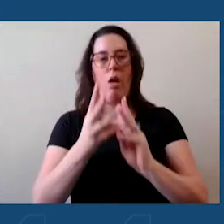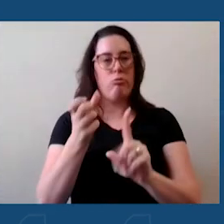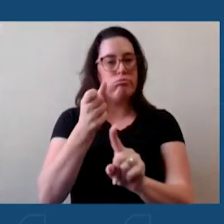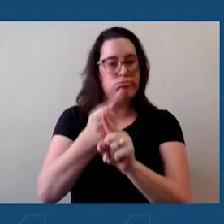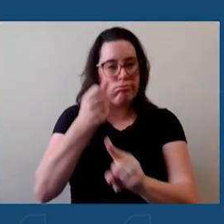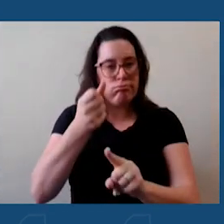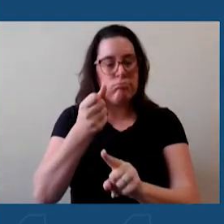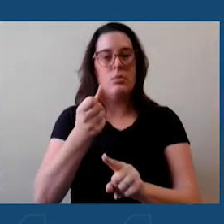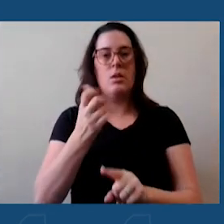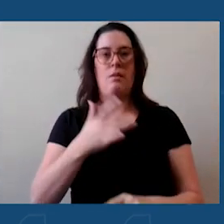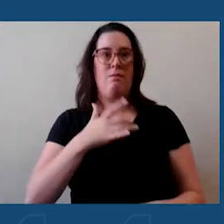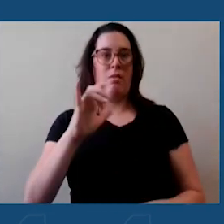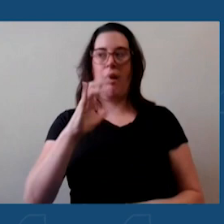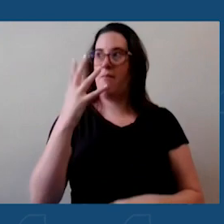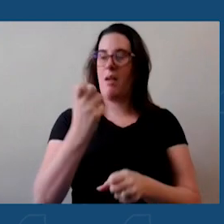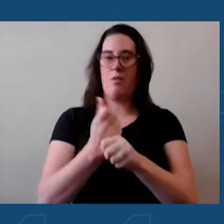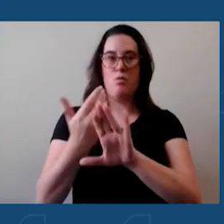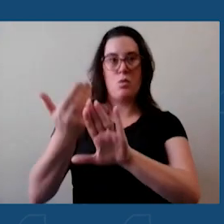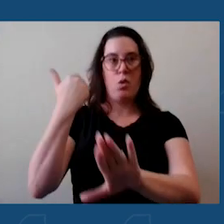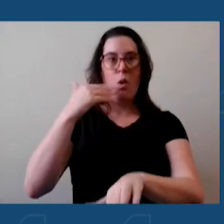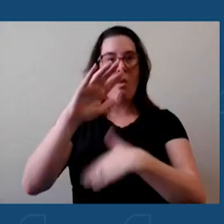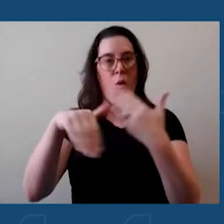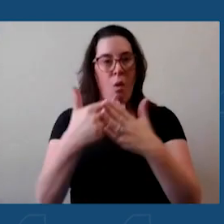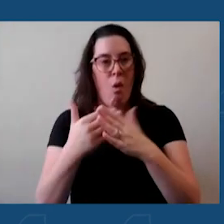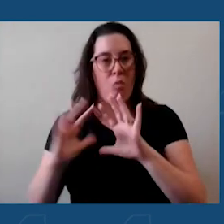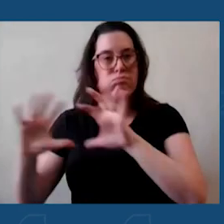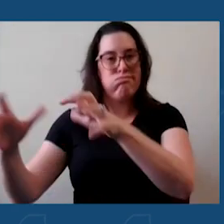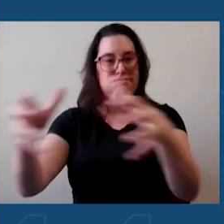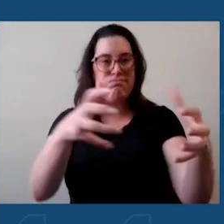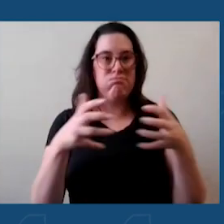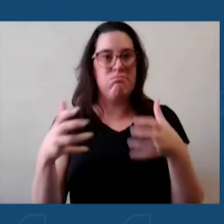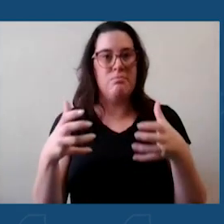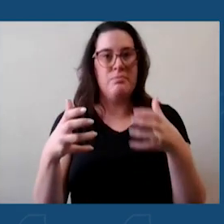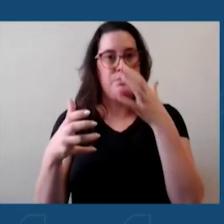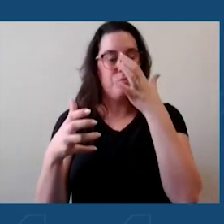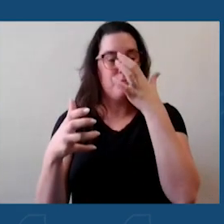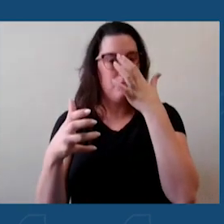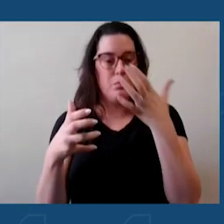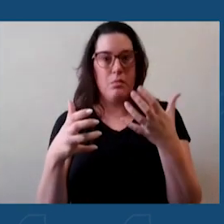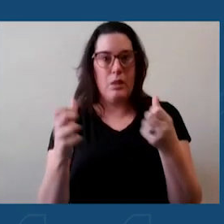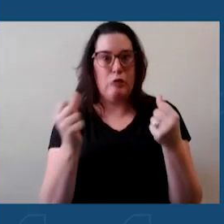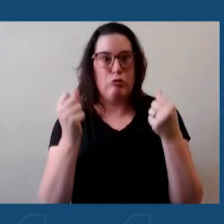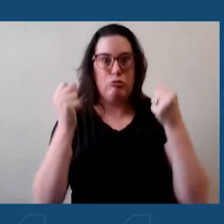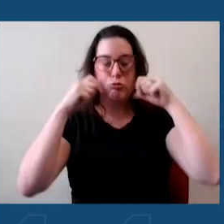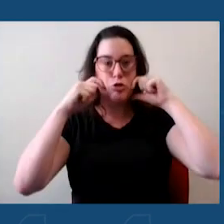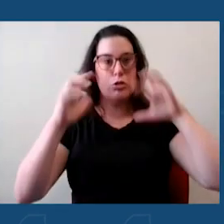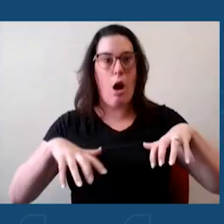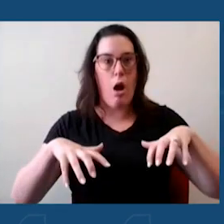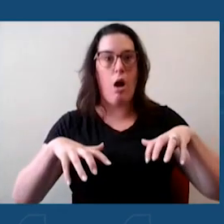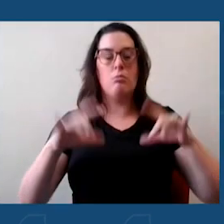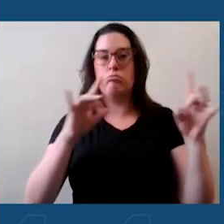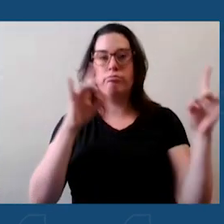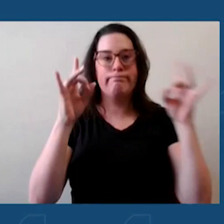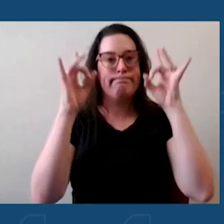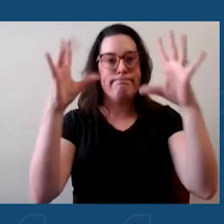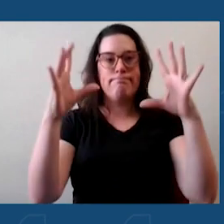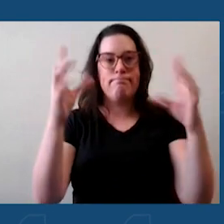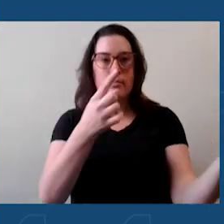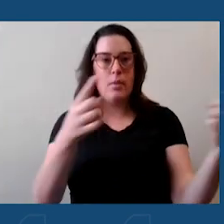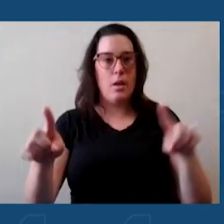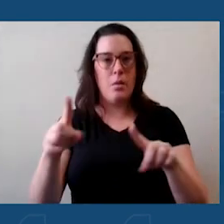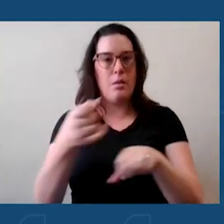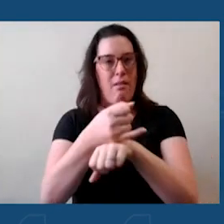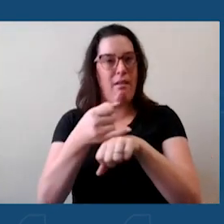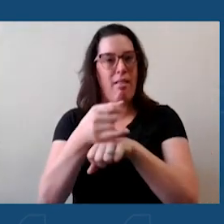reminiscent of 5 years ago when we were all just shocked by the scale of devastation on the